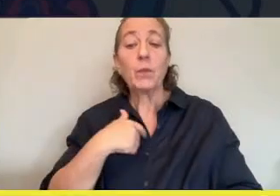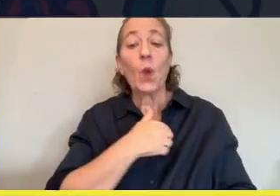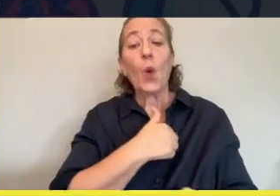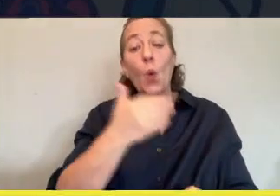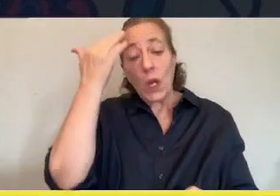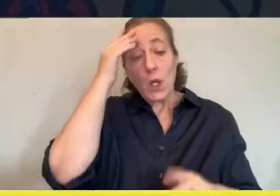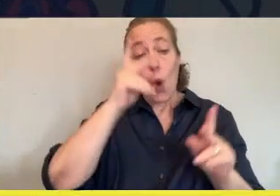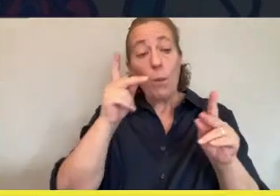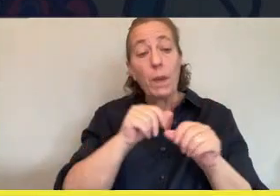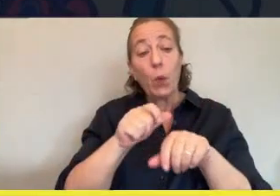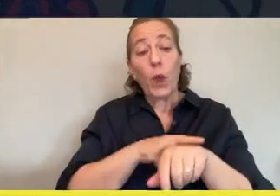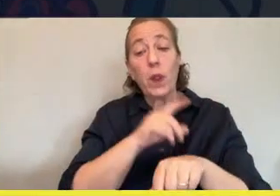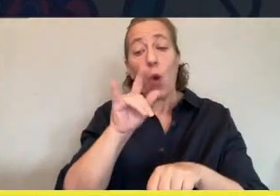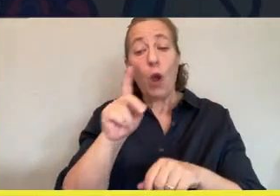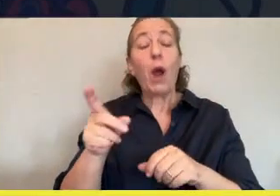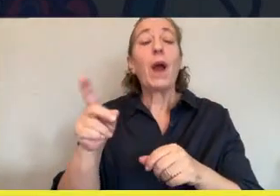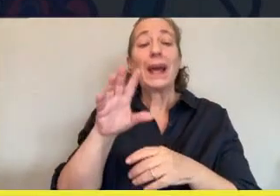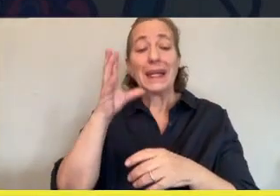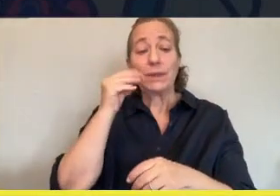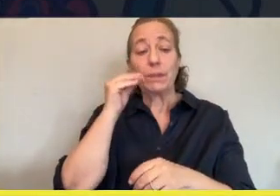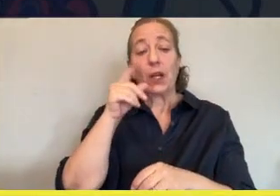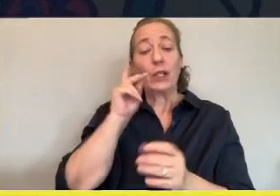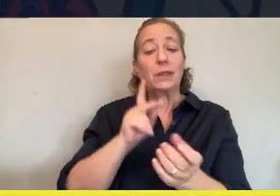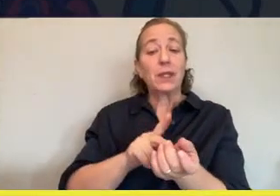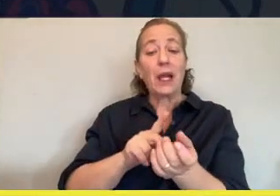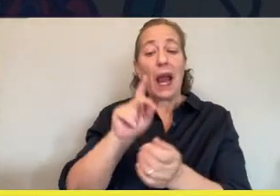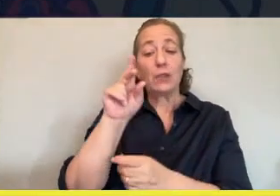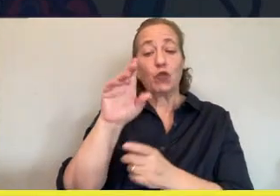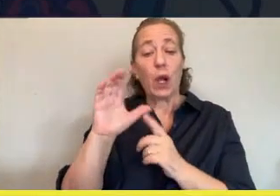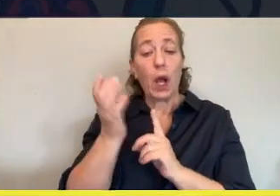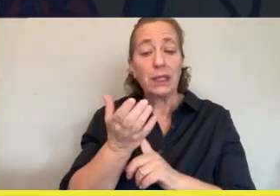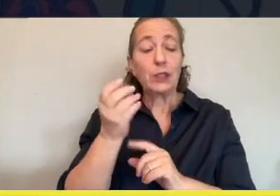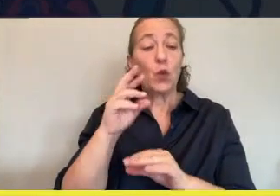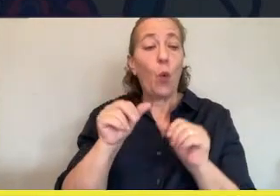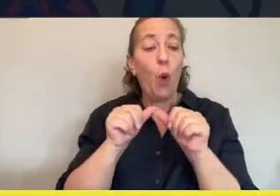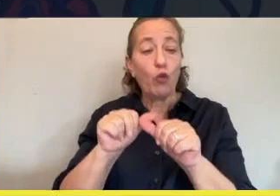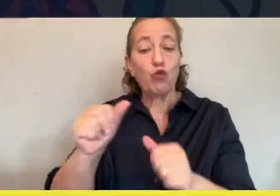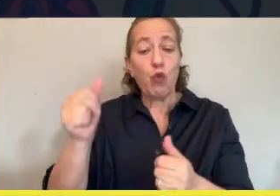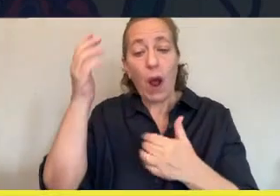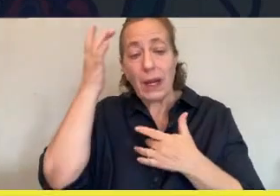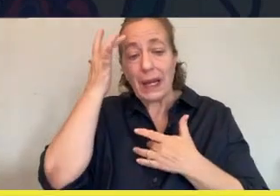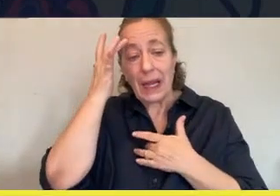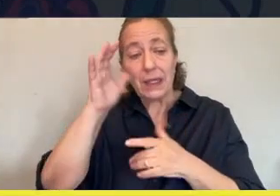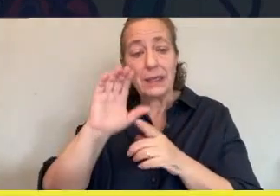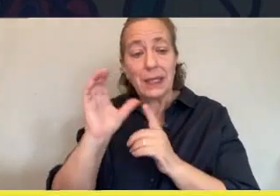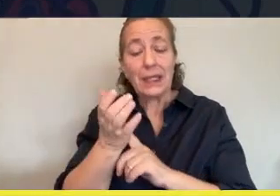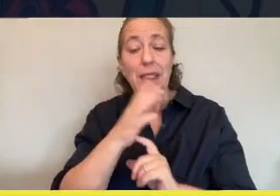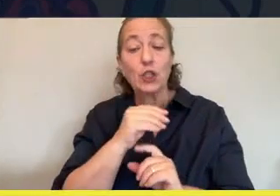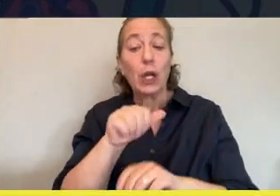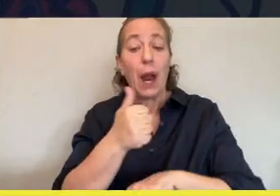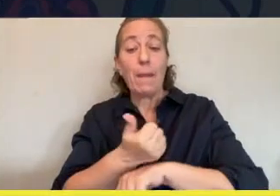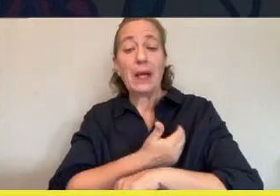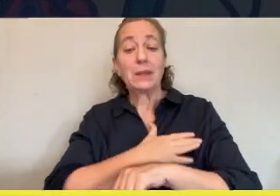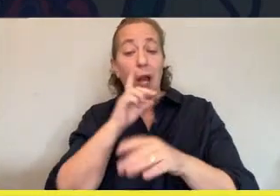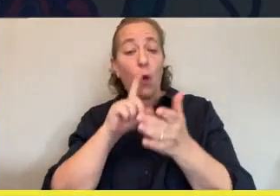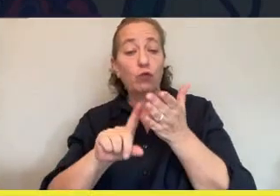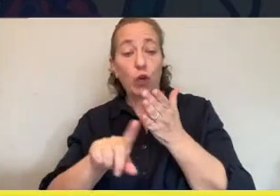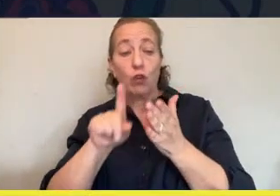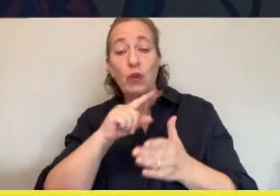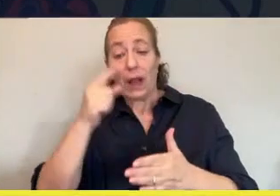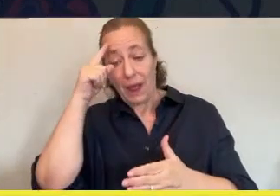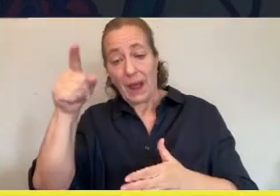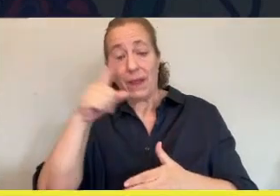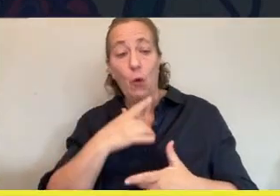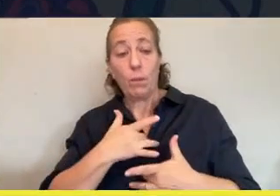often experience psychiatric types of conditions or chronic illness types of conditions, and based on our research, we would think that they would be likely to be